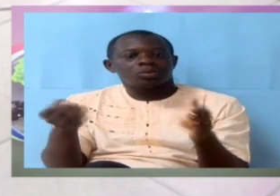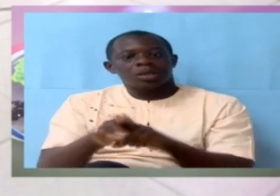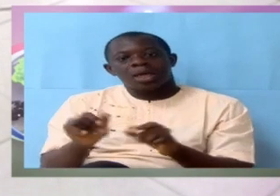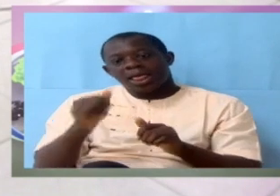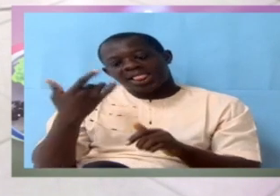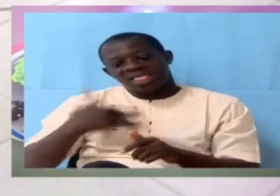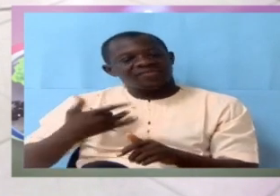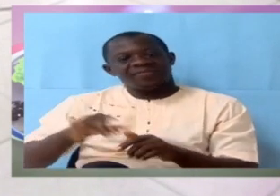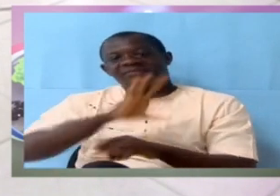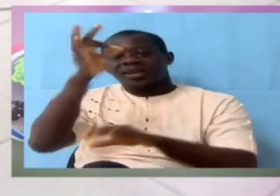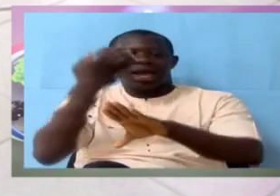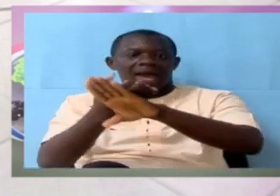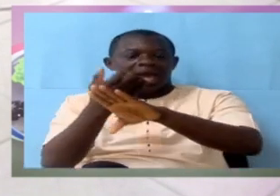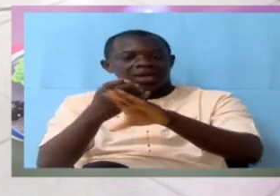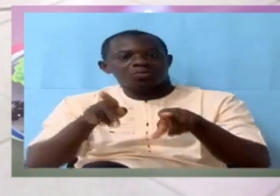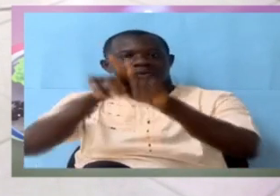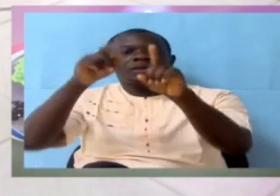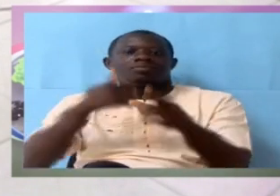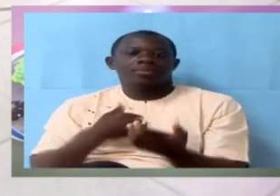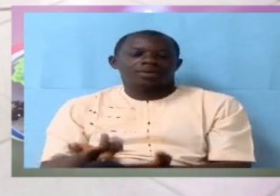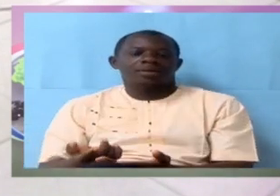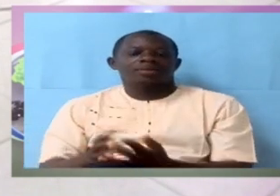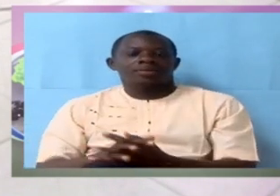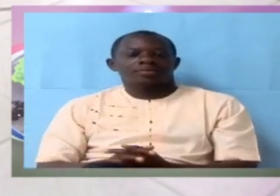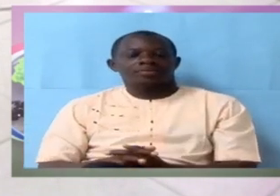Living is very hard with me.